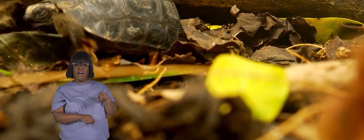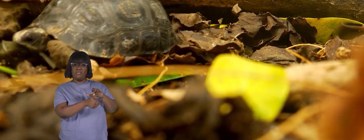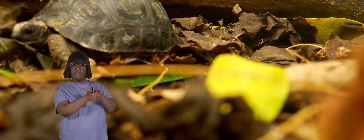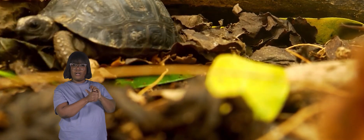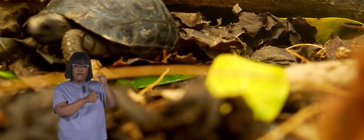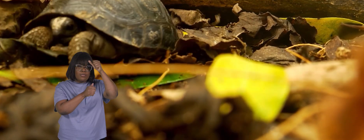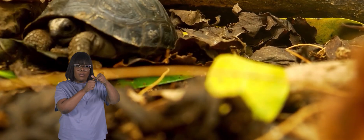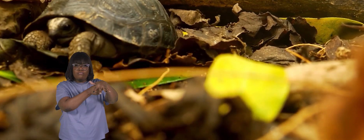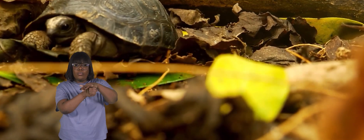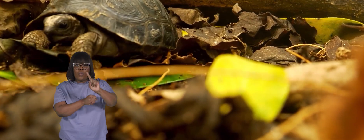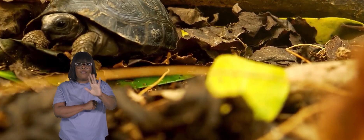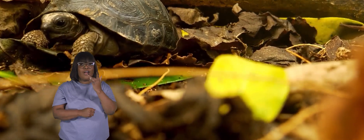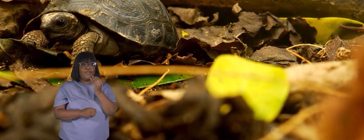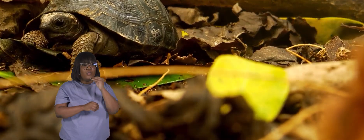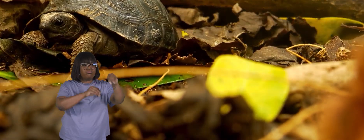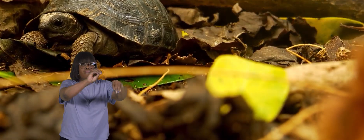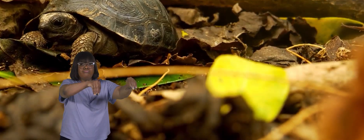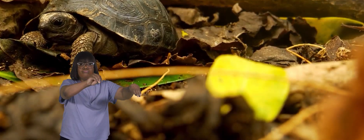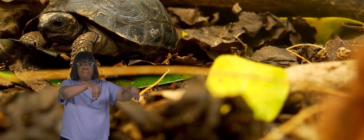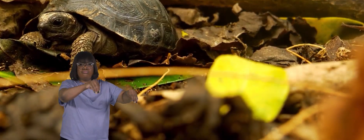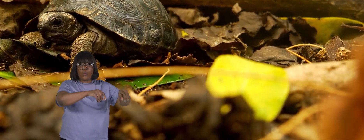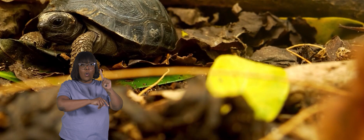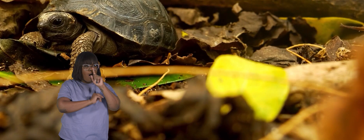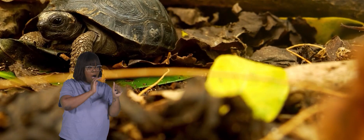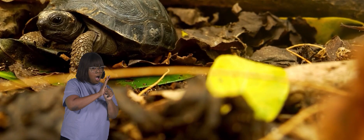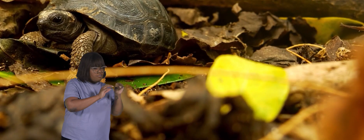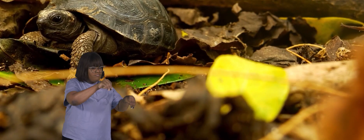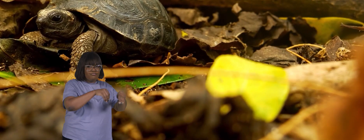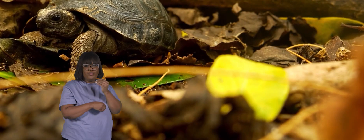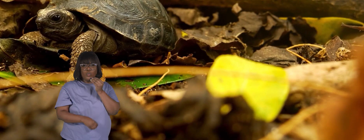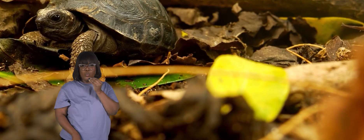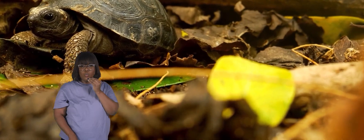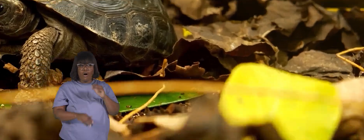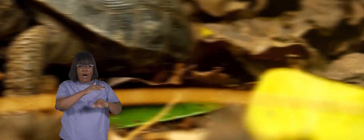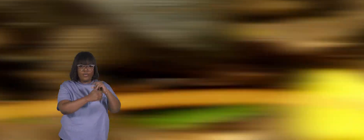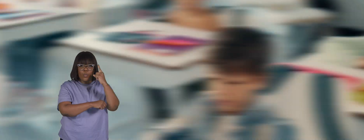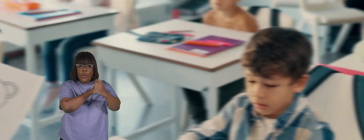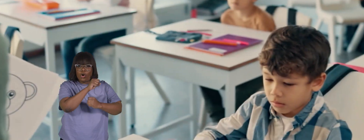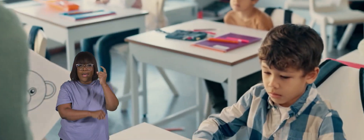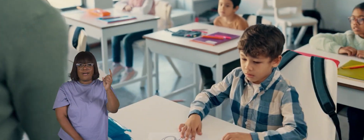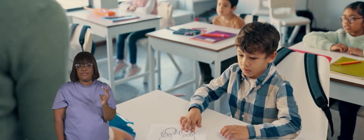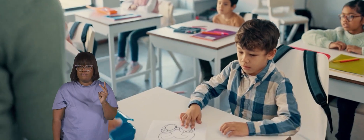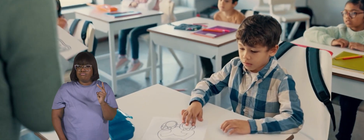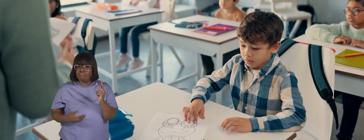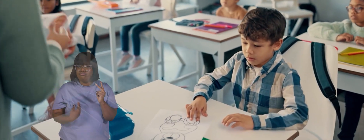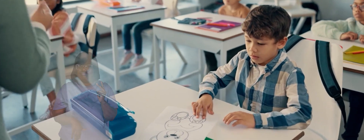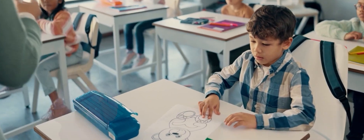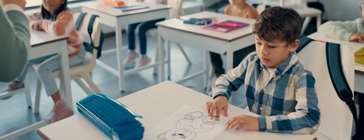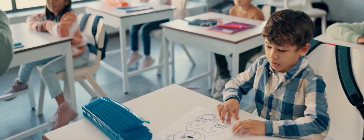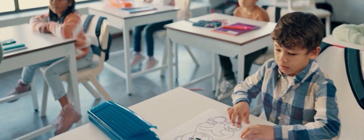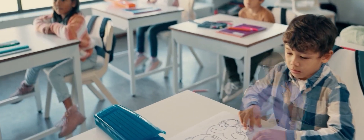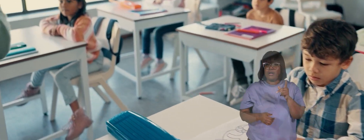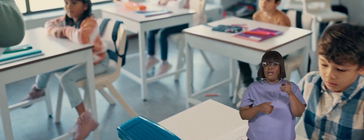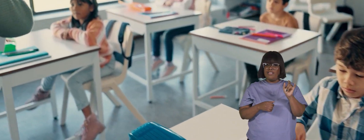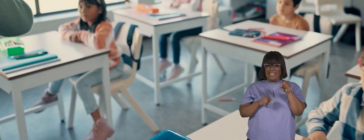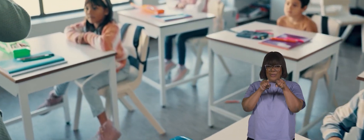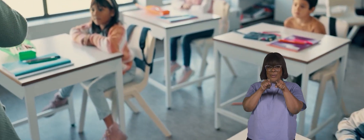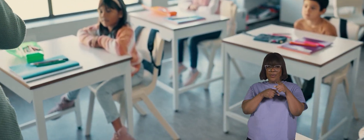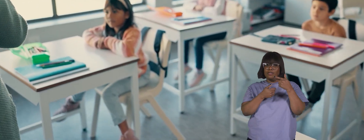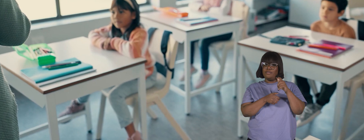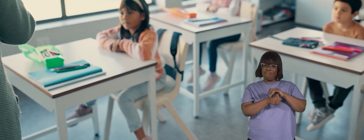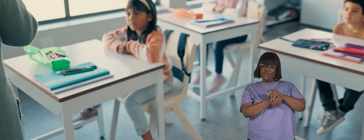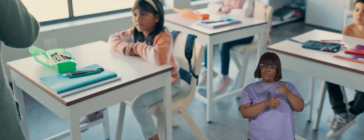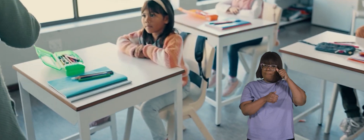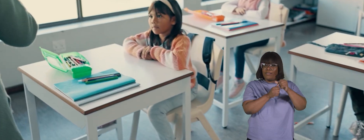their favorite food sources or places where they have hidden food for up to a year and a half. And just like you, tortoises remember